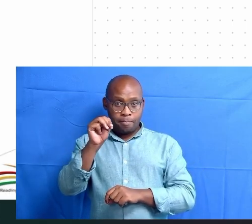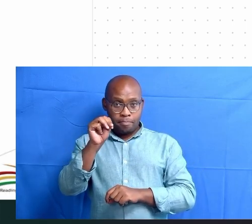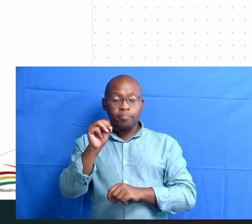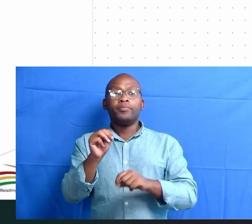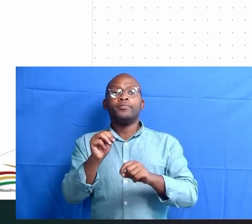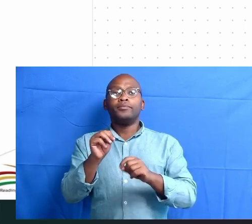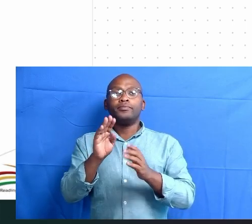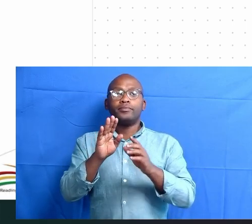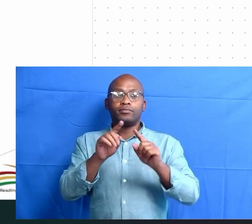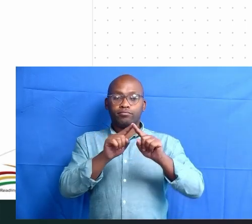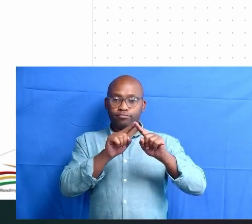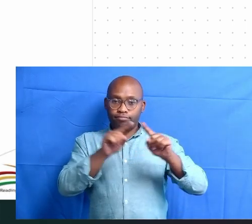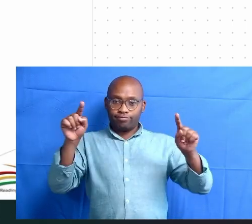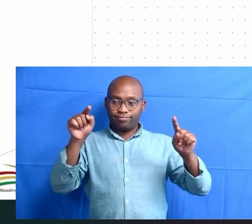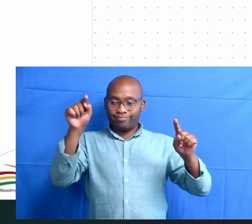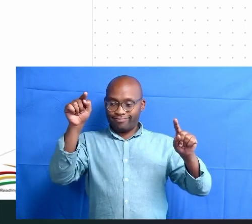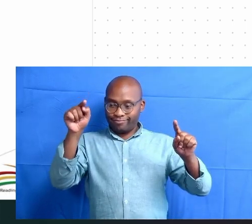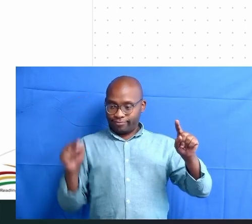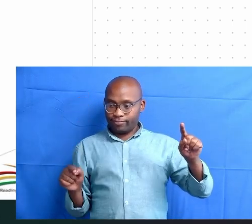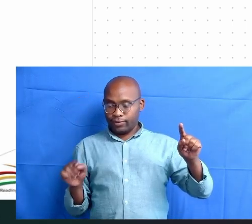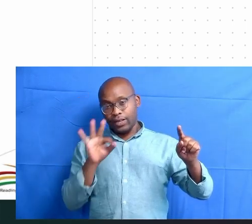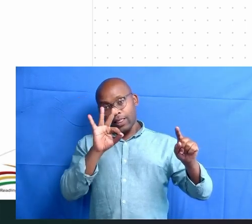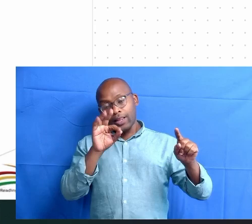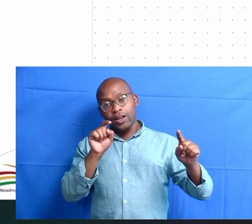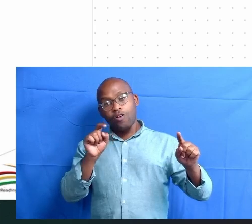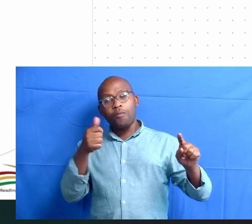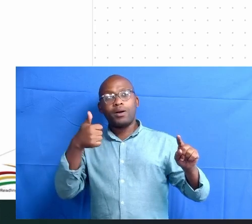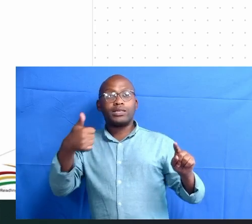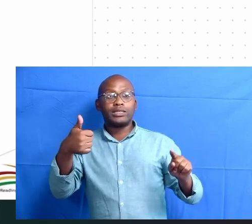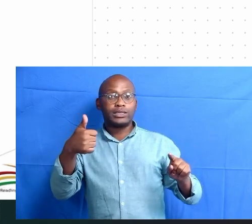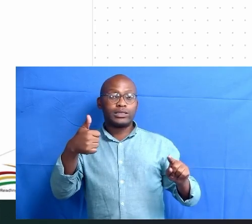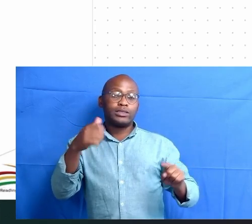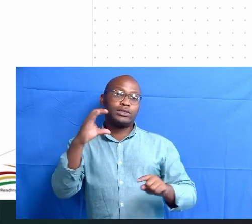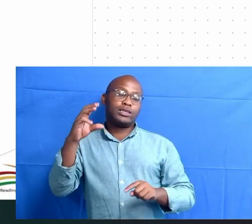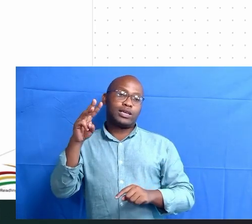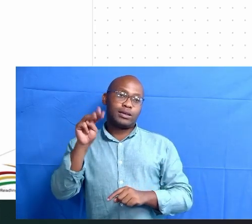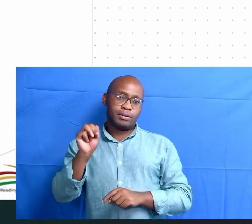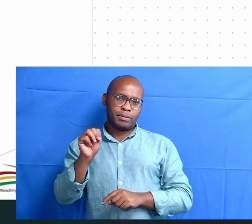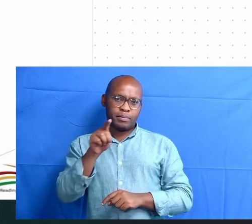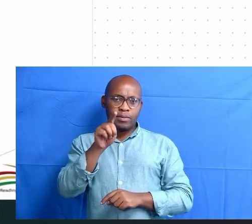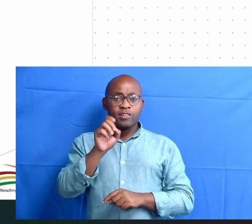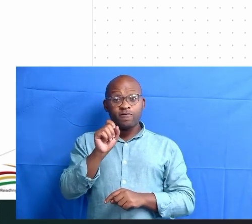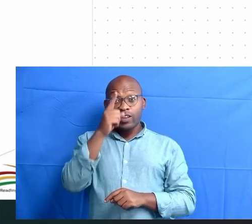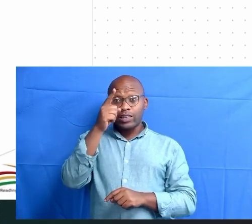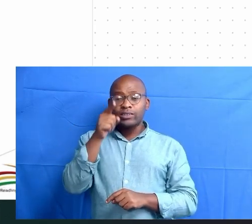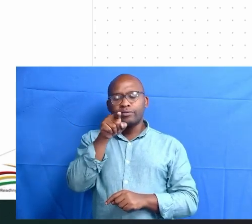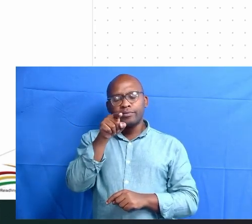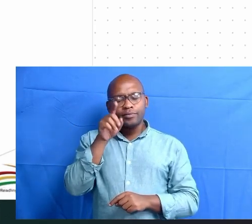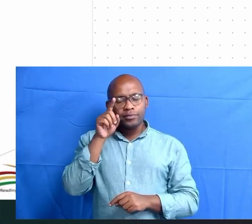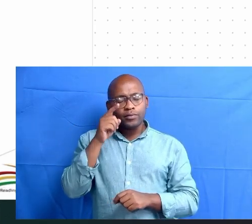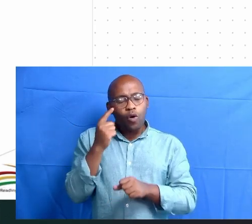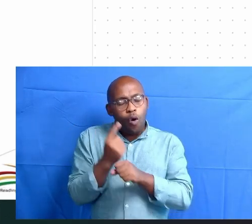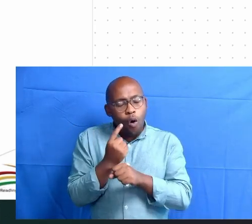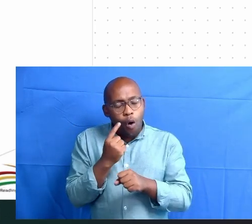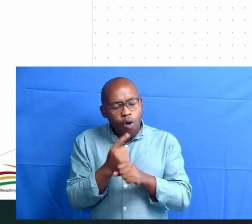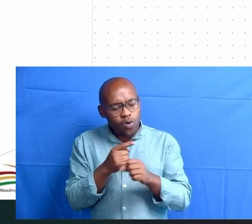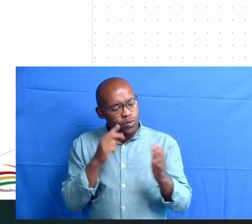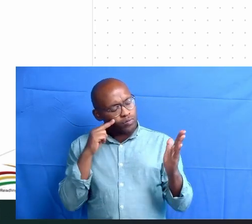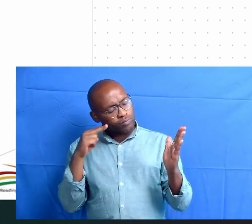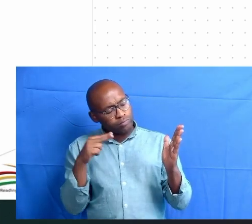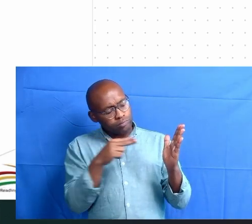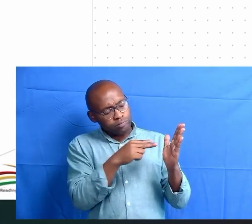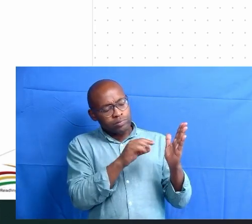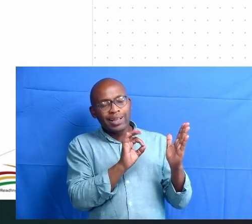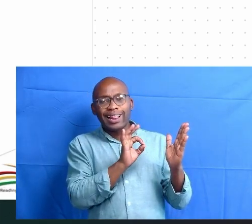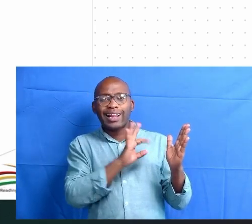3,6 centimeters. I also have to have an emphasis on these viewers. Look at the scales. The scales doesn't